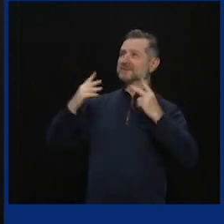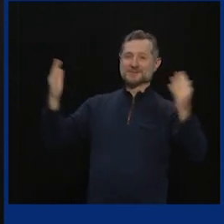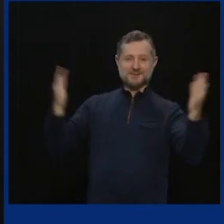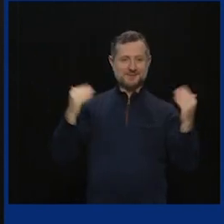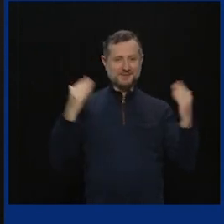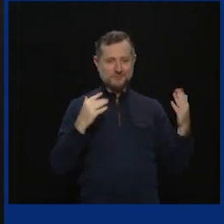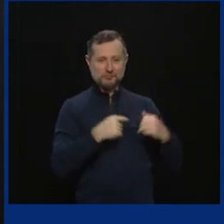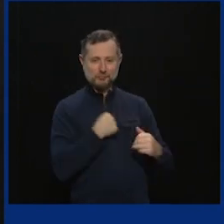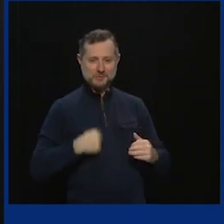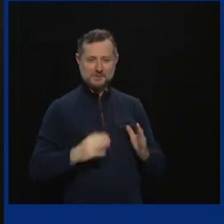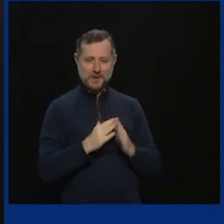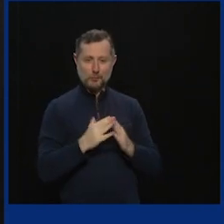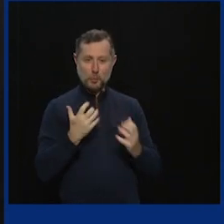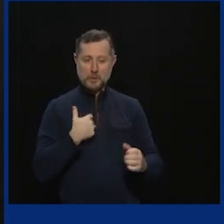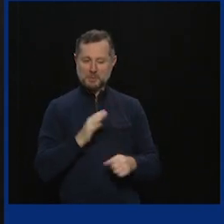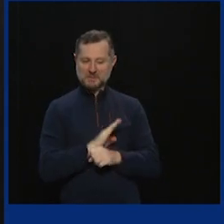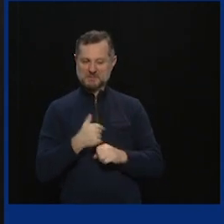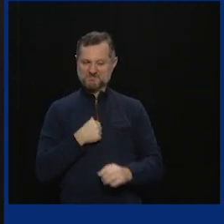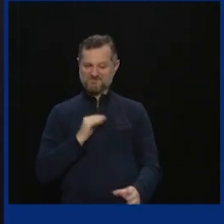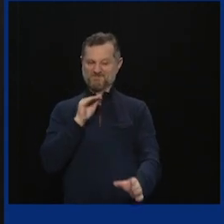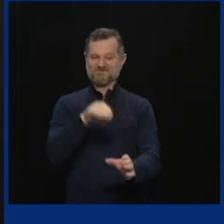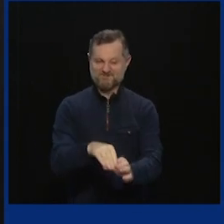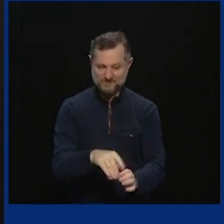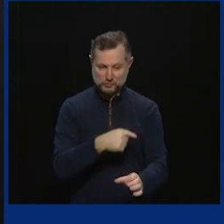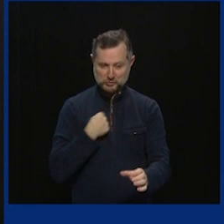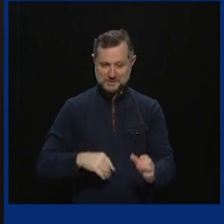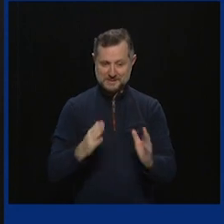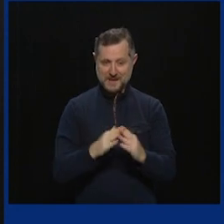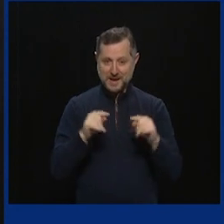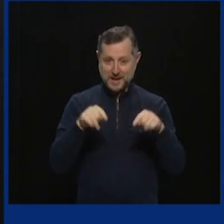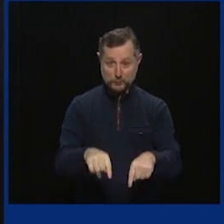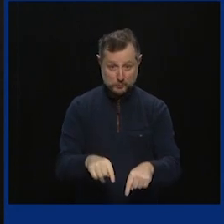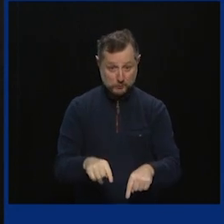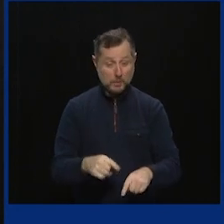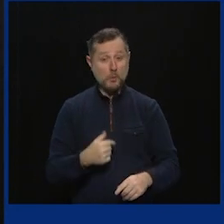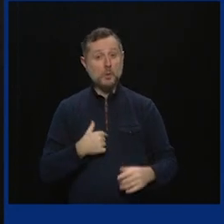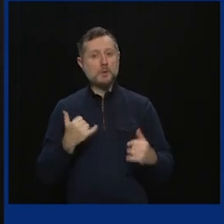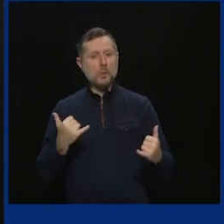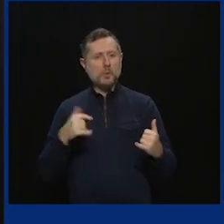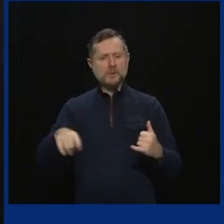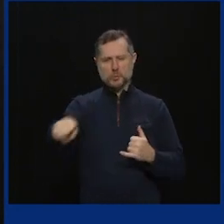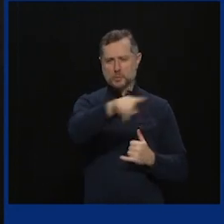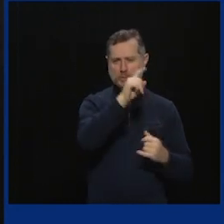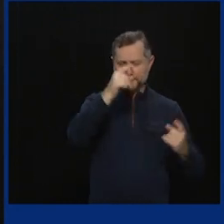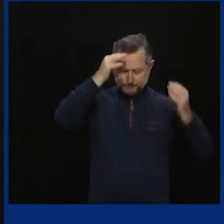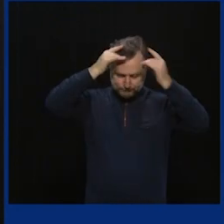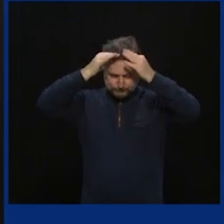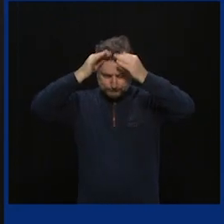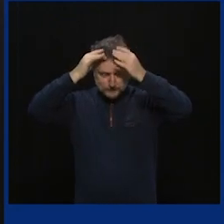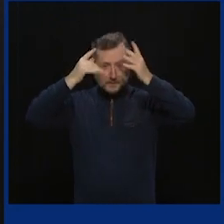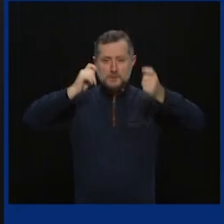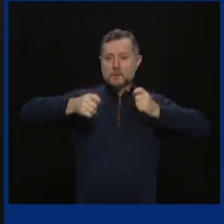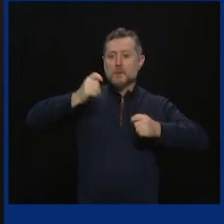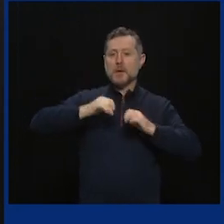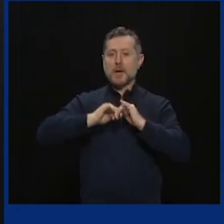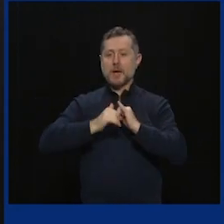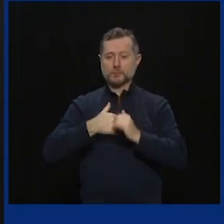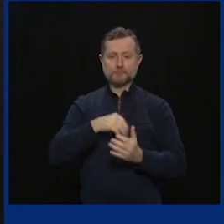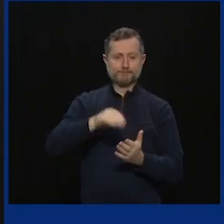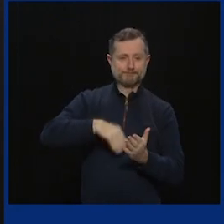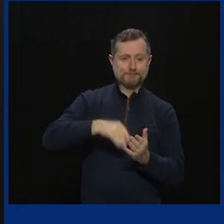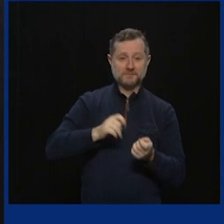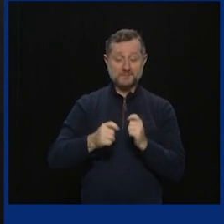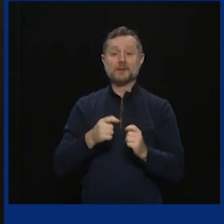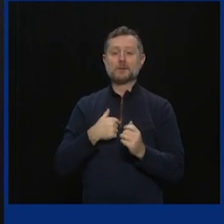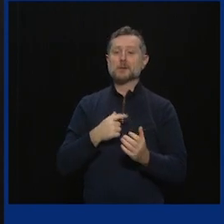we are reimagining, rethinking, and redoing state government. And what does that mean? And